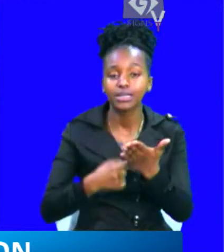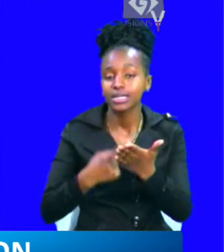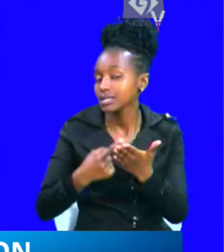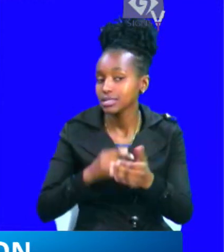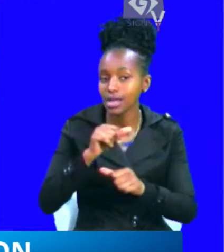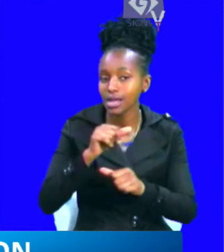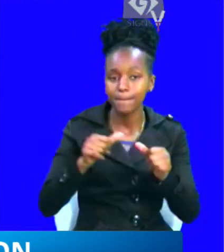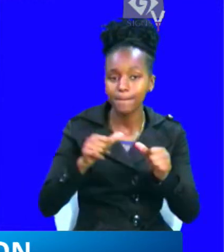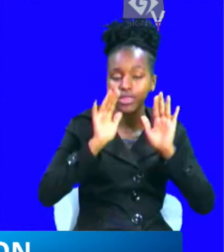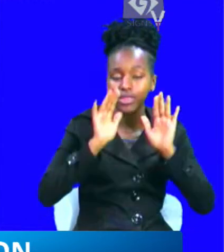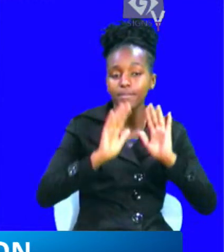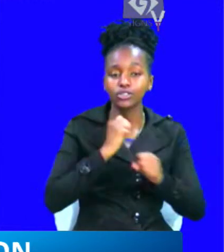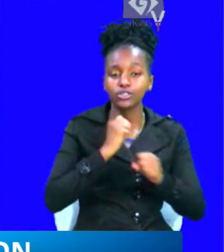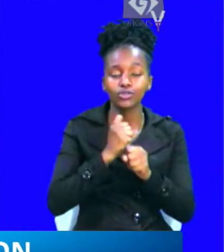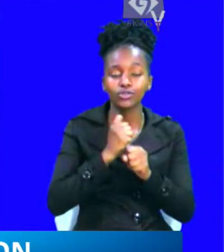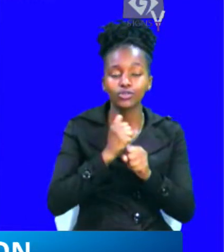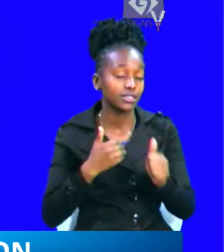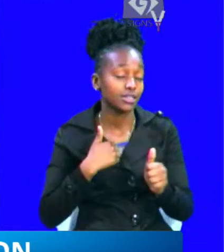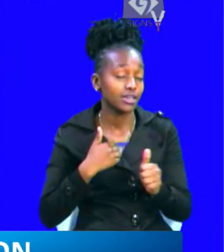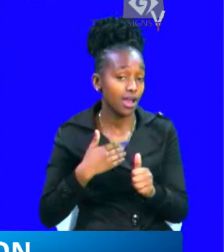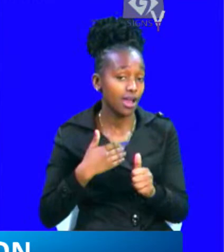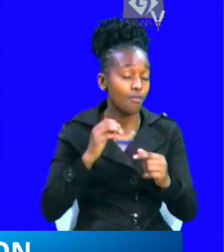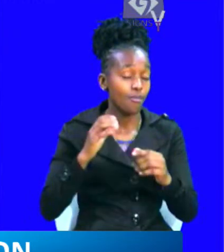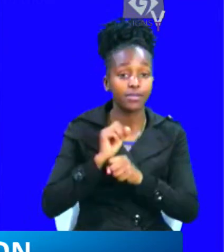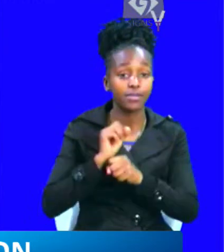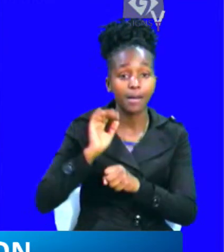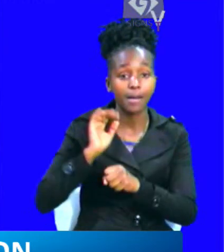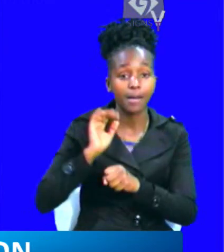amazing work that they do at the foundation. I have nothing else to add. I have nothing to